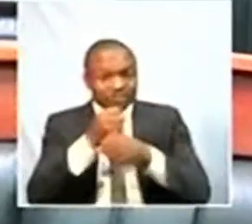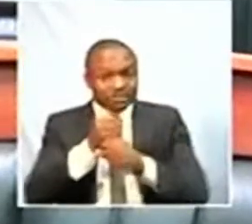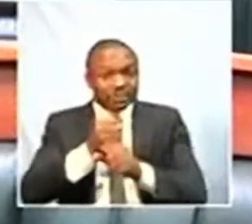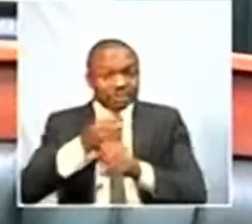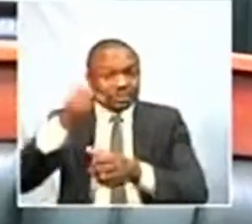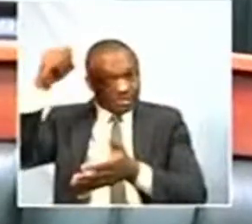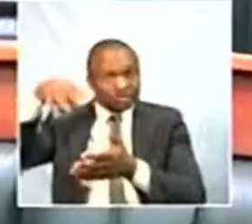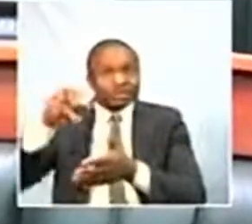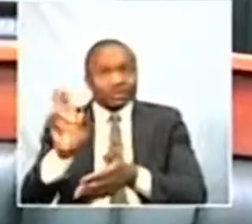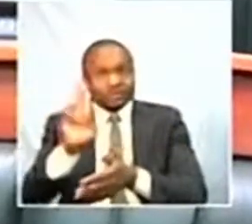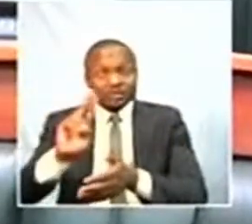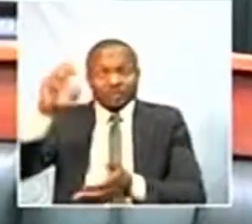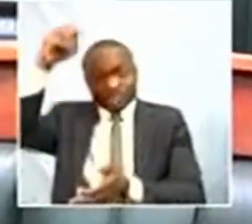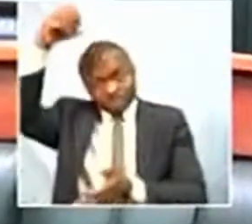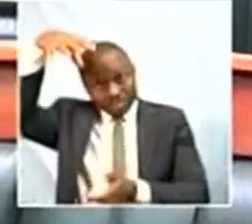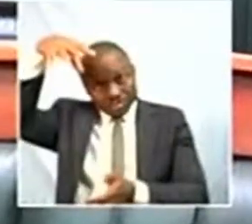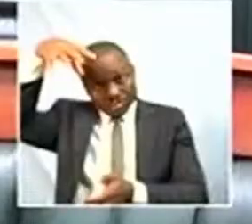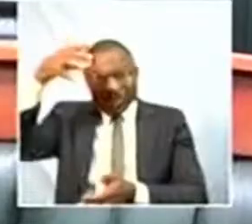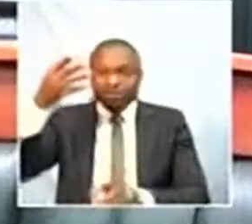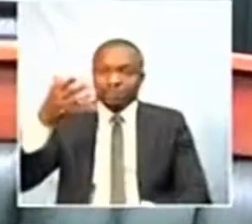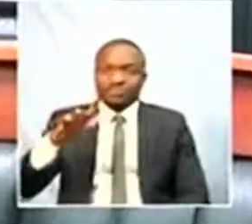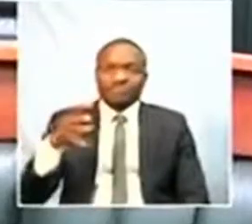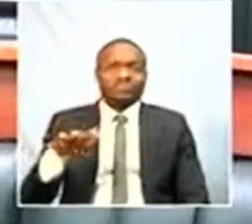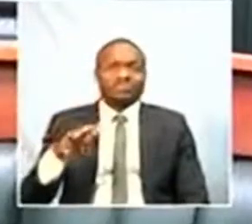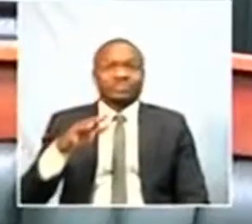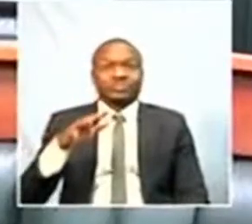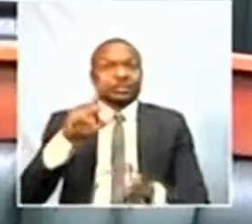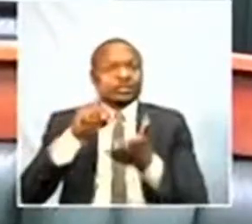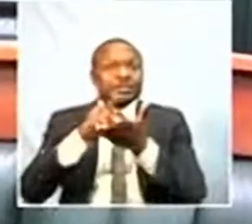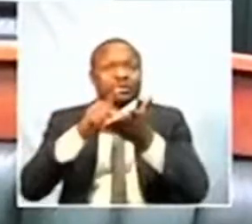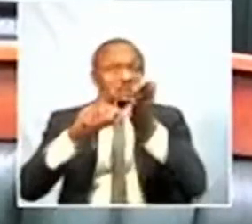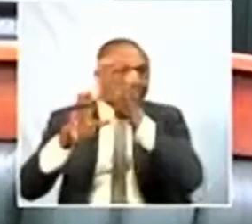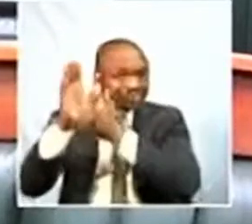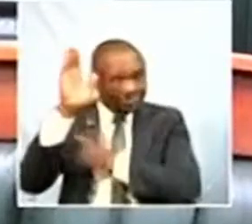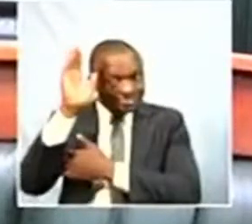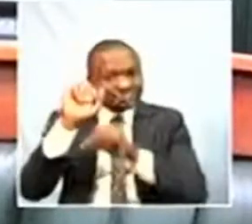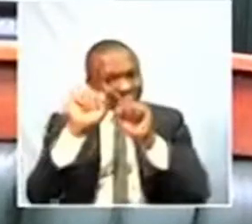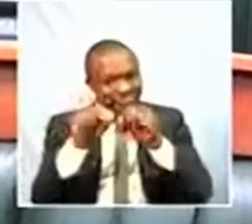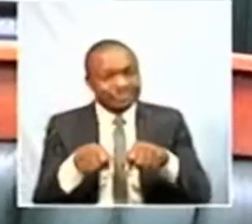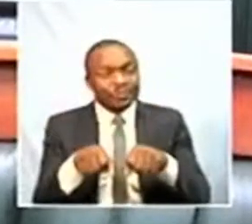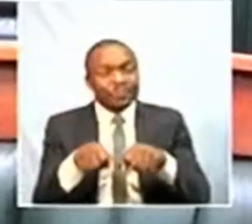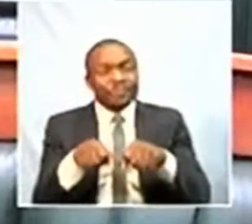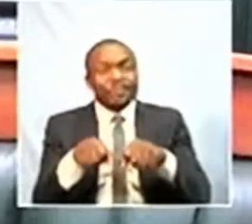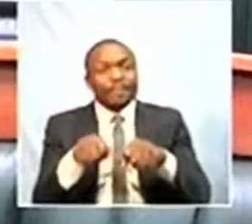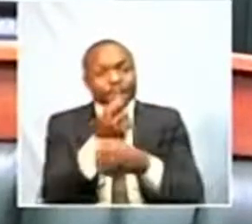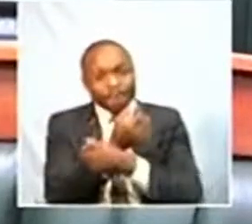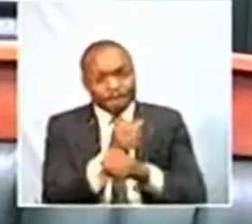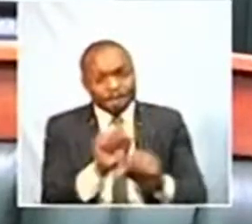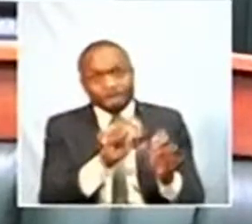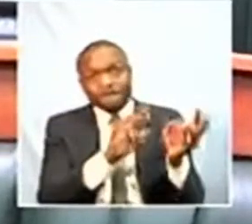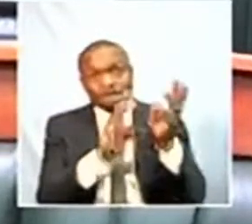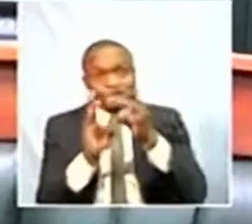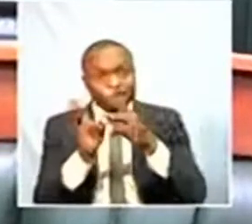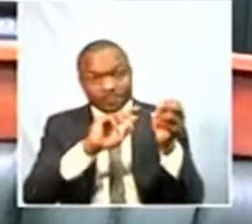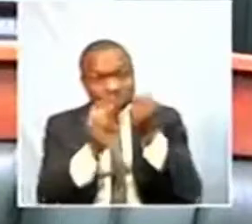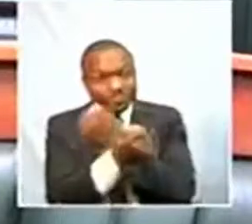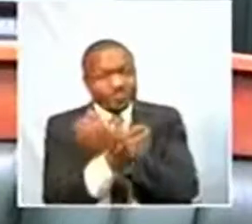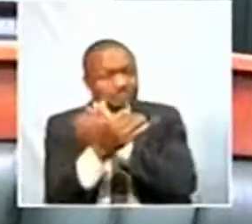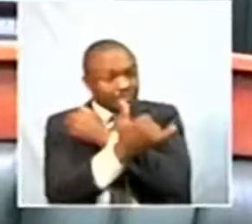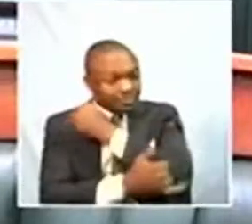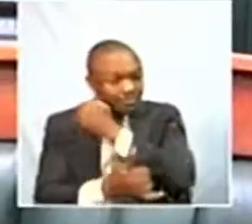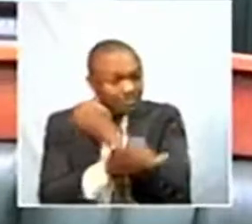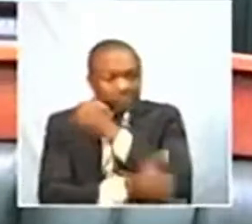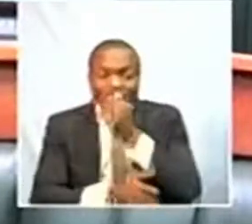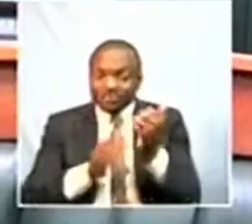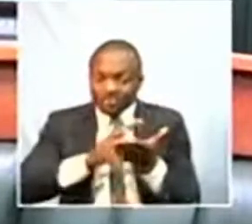needs sun. And sun, it is natural, it is a gift from God. We can be able to address climate change because our country will be clean